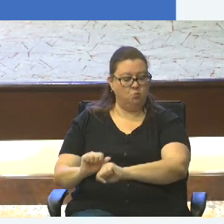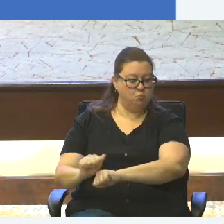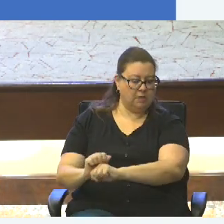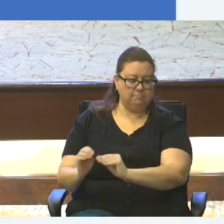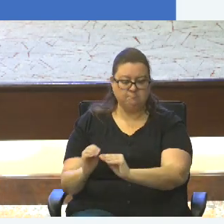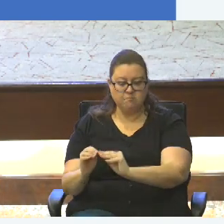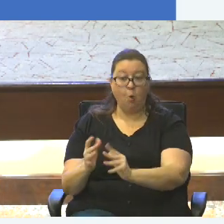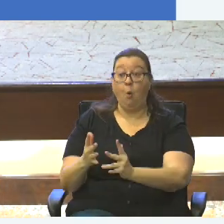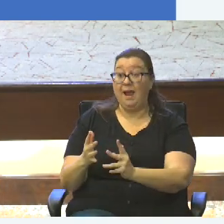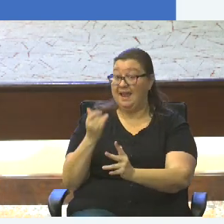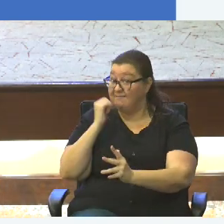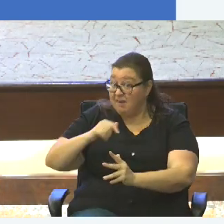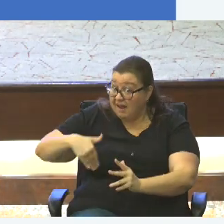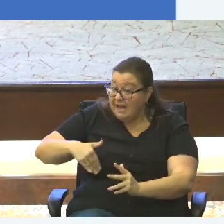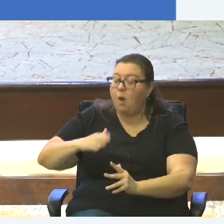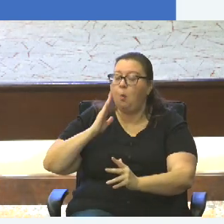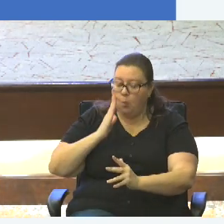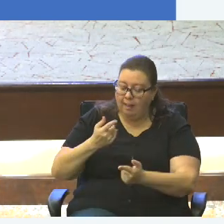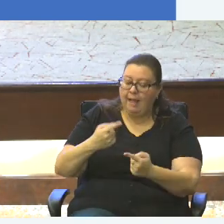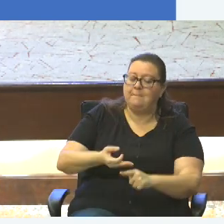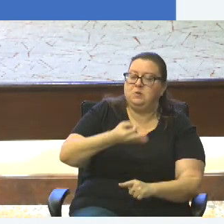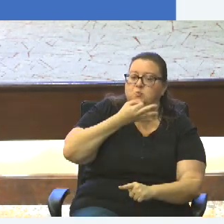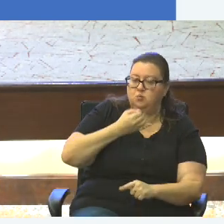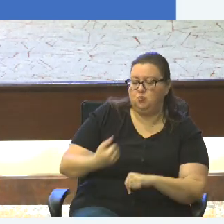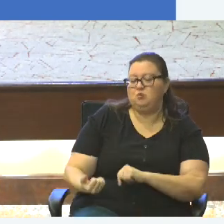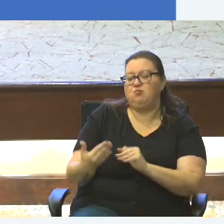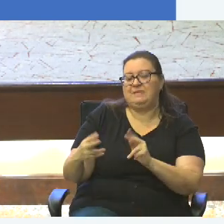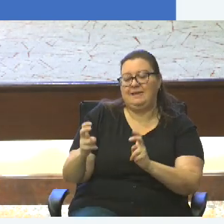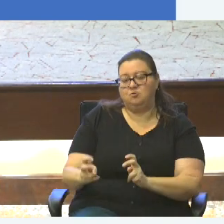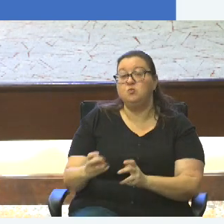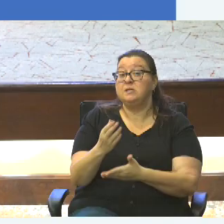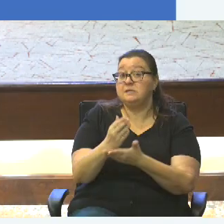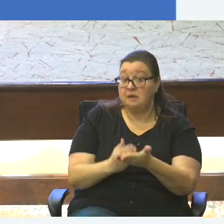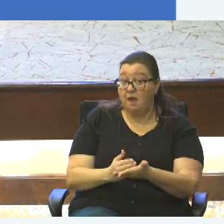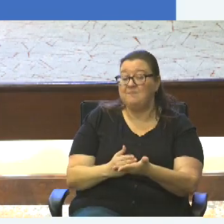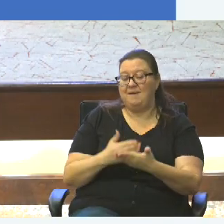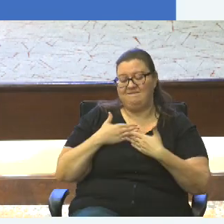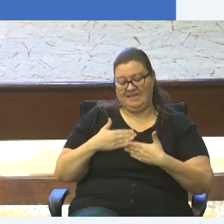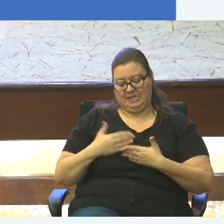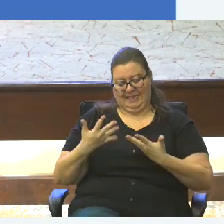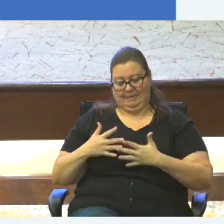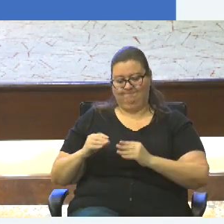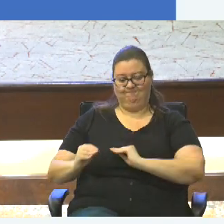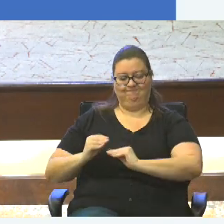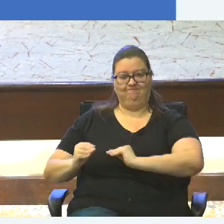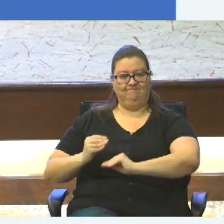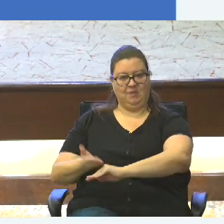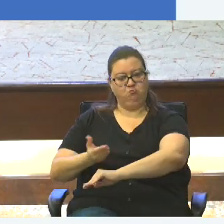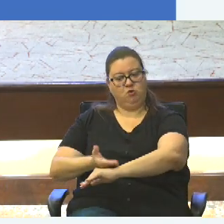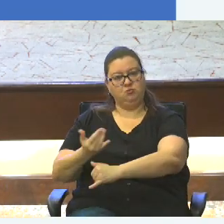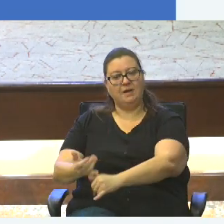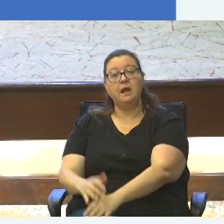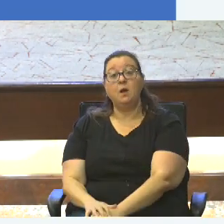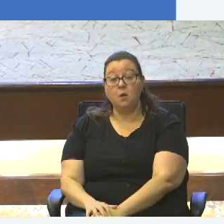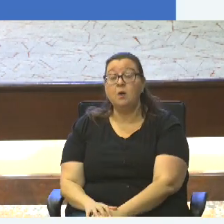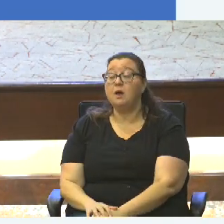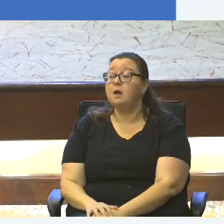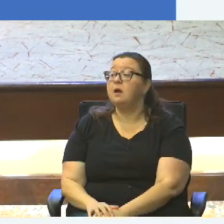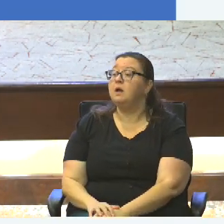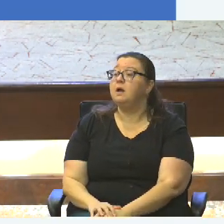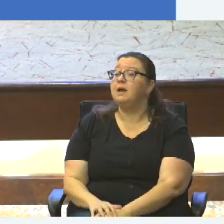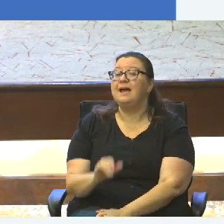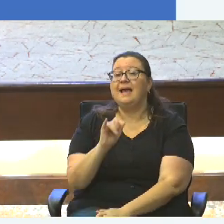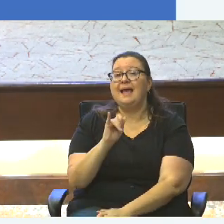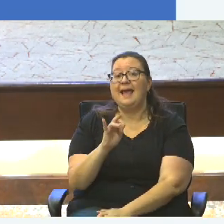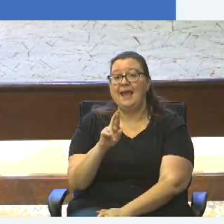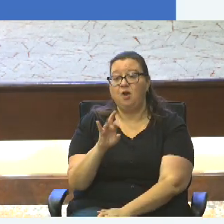on the books to address those over the next few years, but some of that is actually physically under construction right now. The strength of the airfield